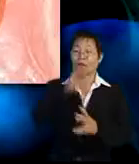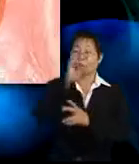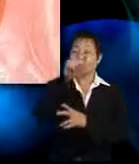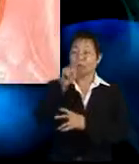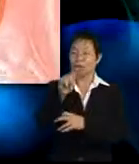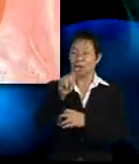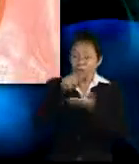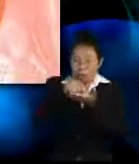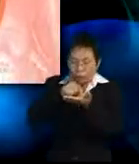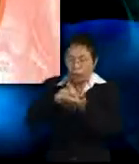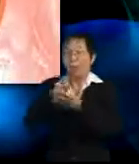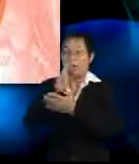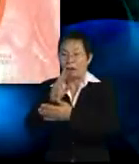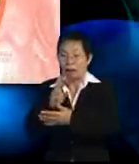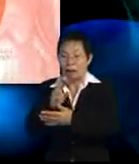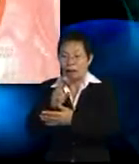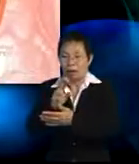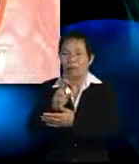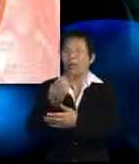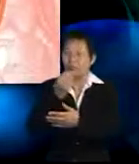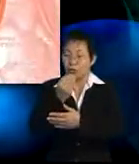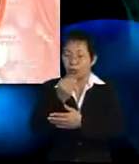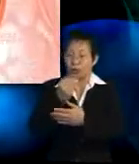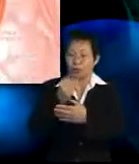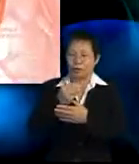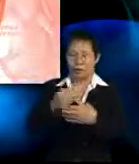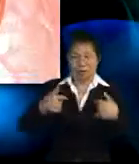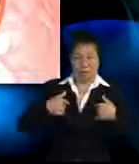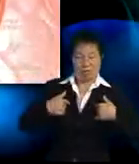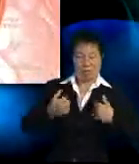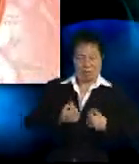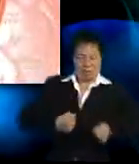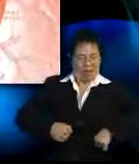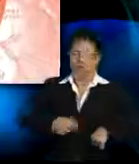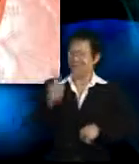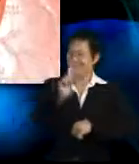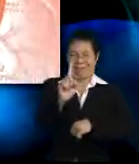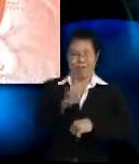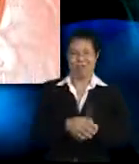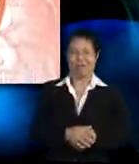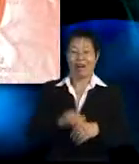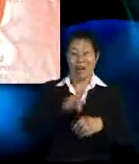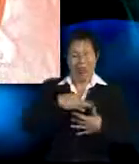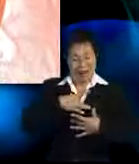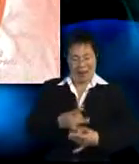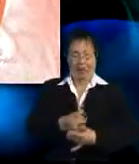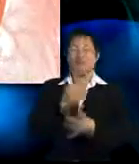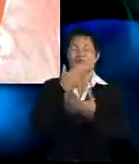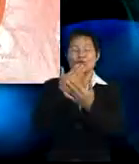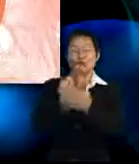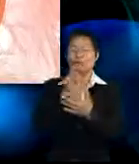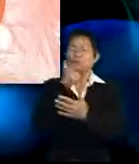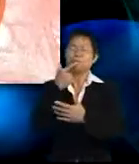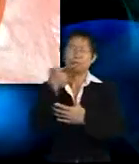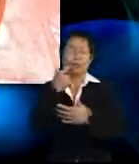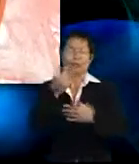Fat molecules are, who? Me? Fat? Of course not. I like eating good, delicious